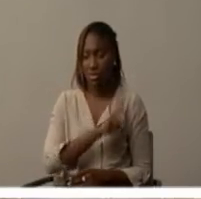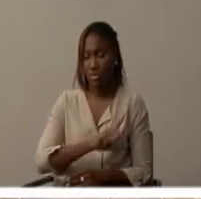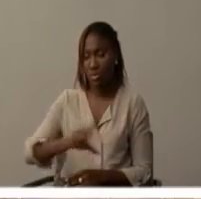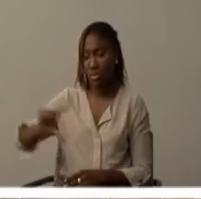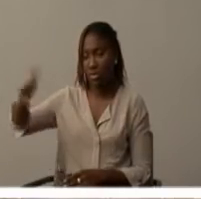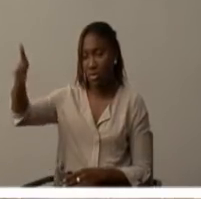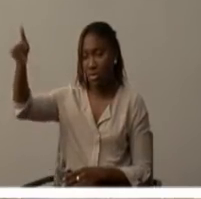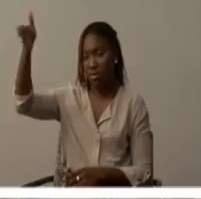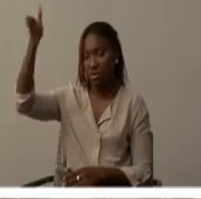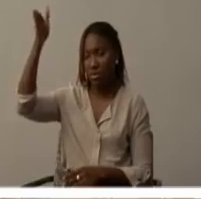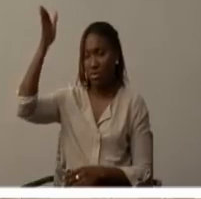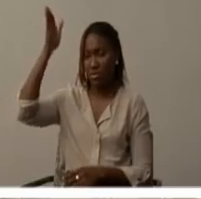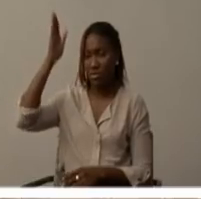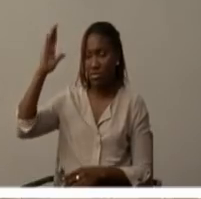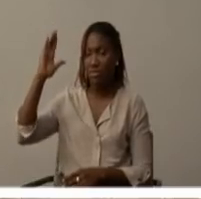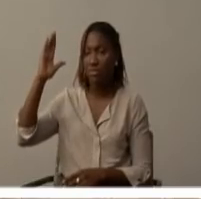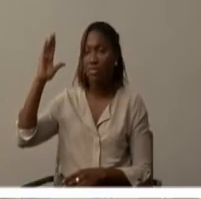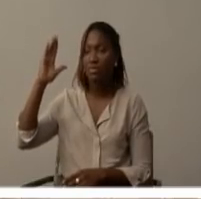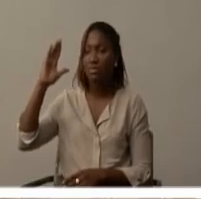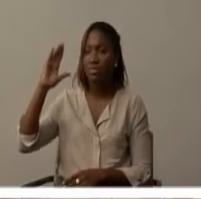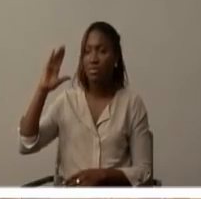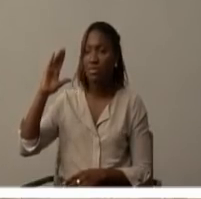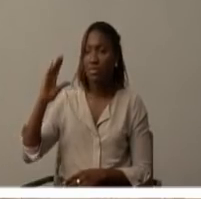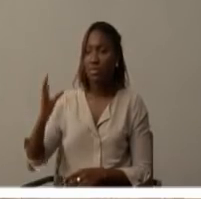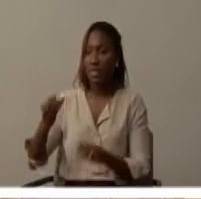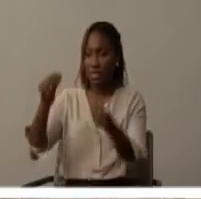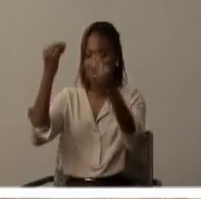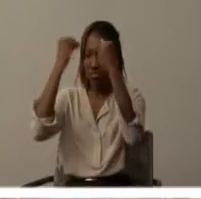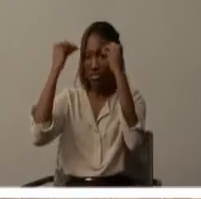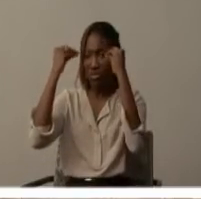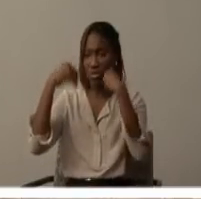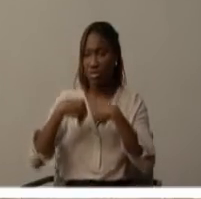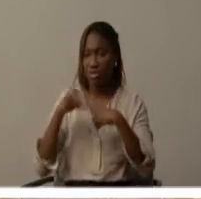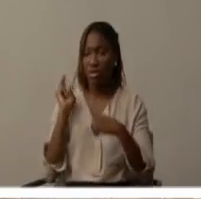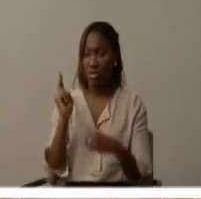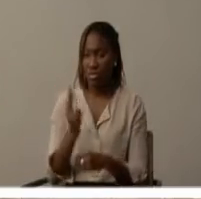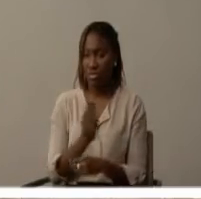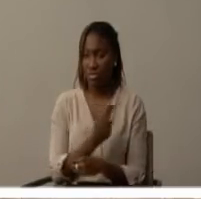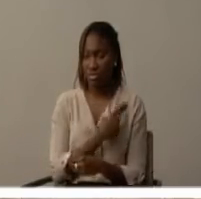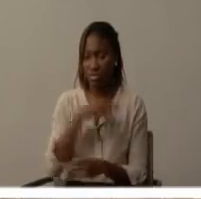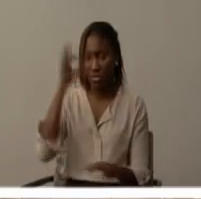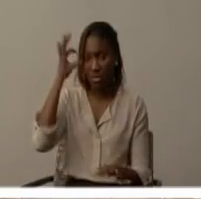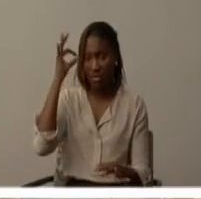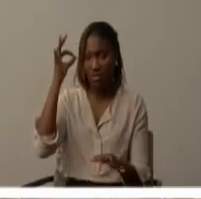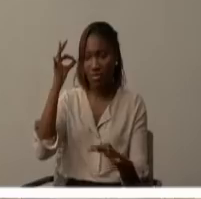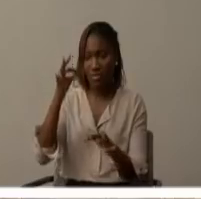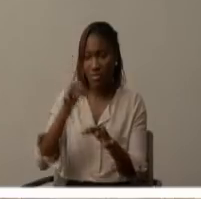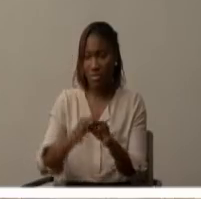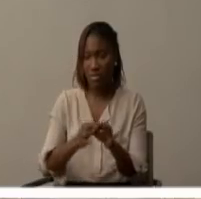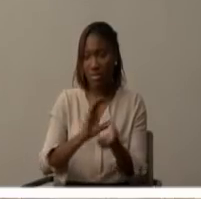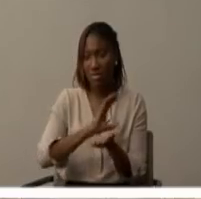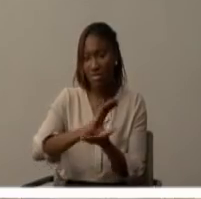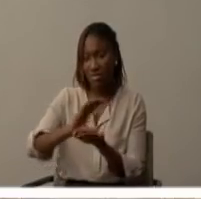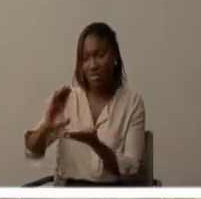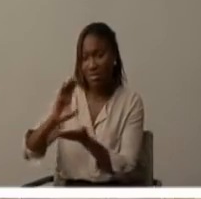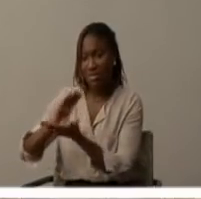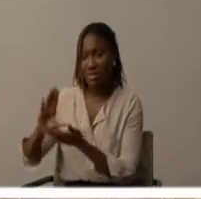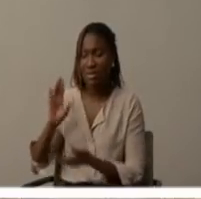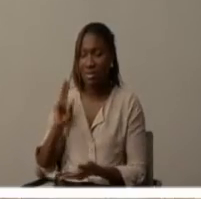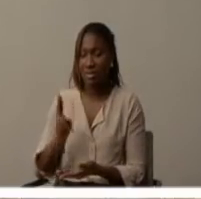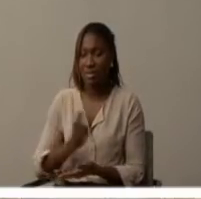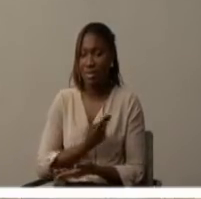and having instilled in your servants the teaching of the Christian faith, graciously purify them by the working